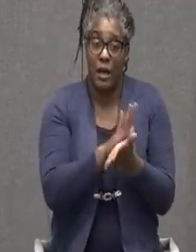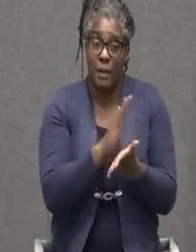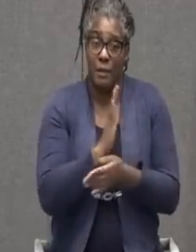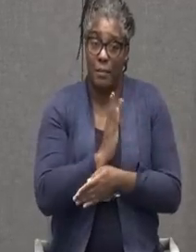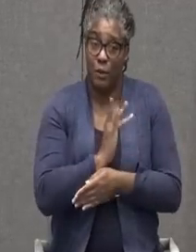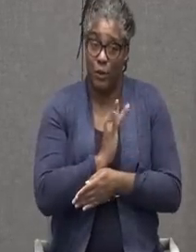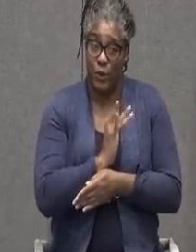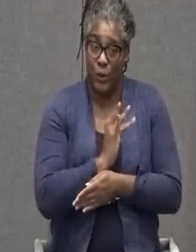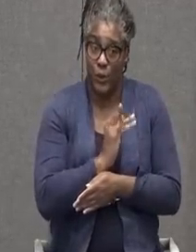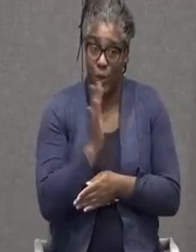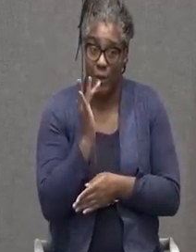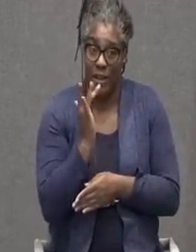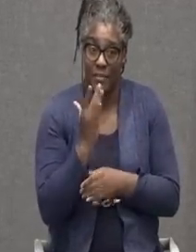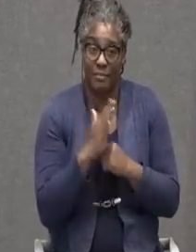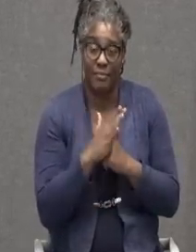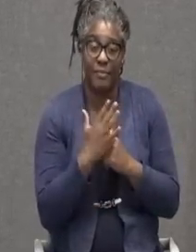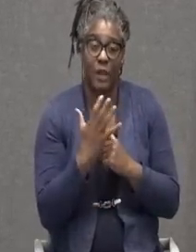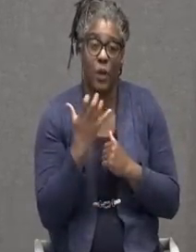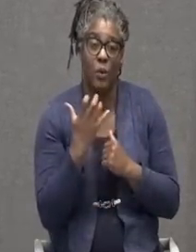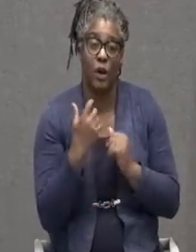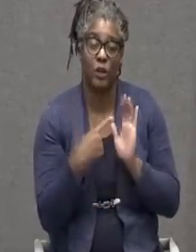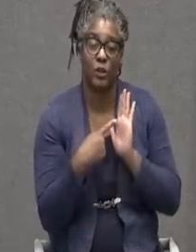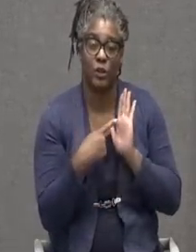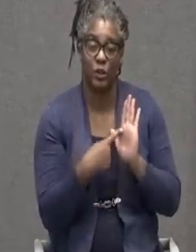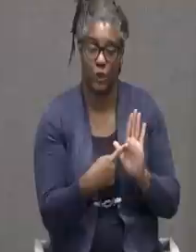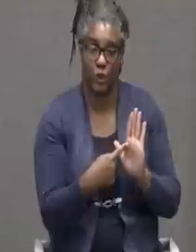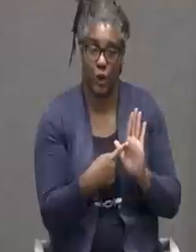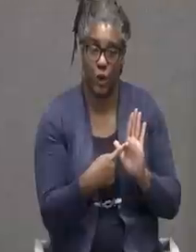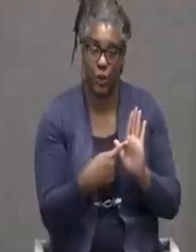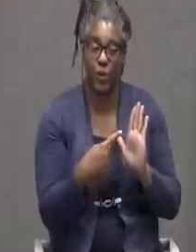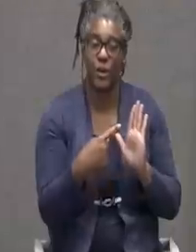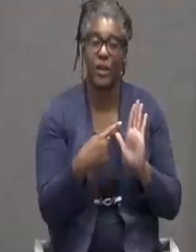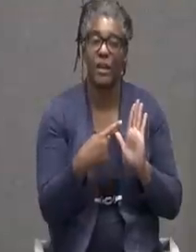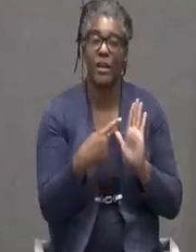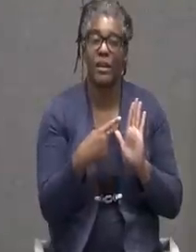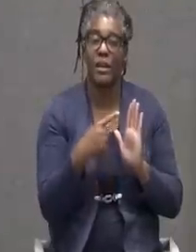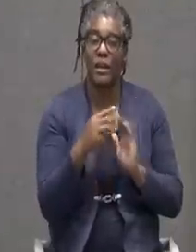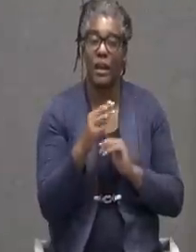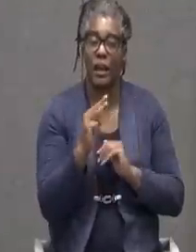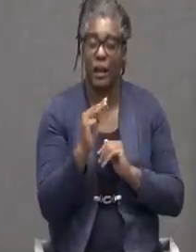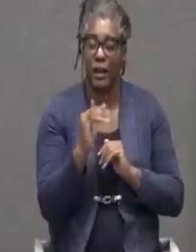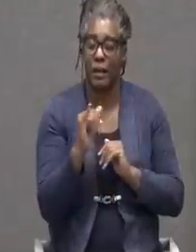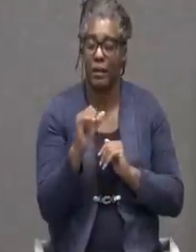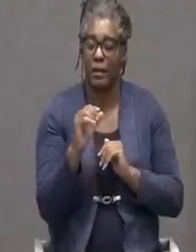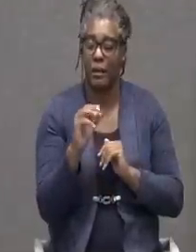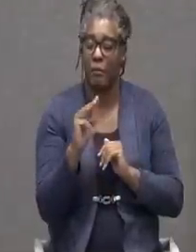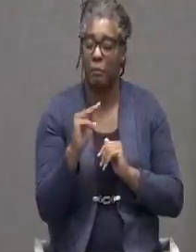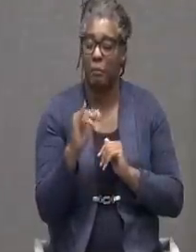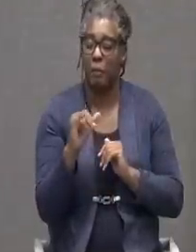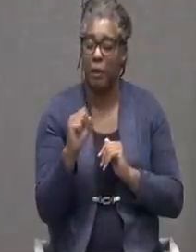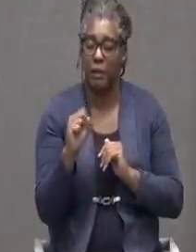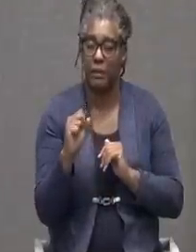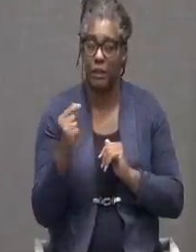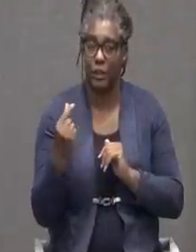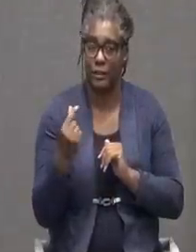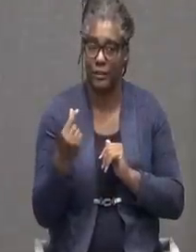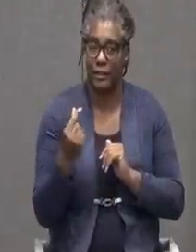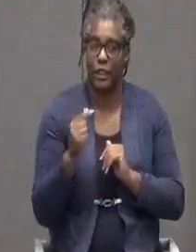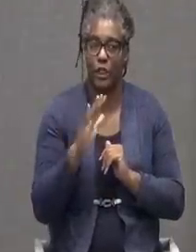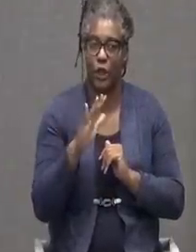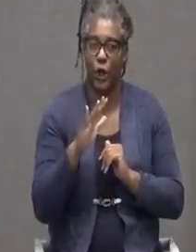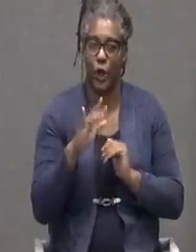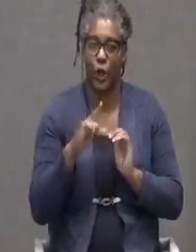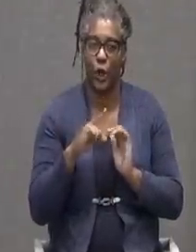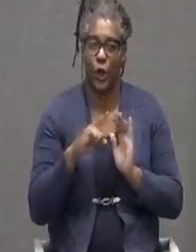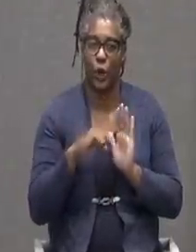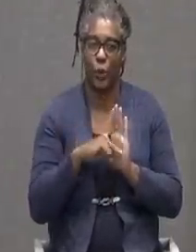Miss Garcia's wiggly worm, Willie the worm, I don't remember, is with the paper, you